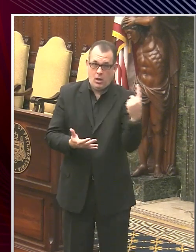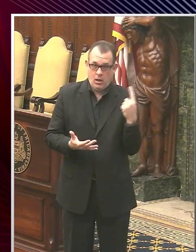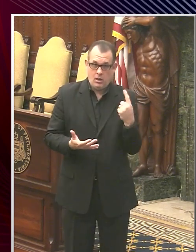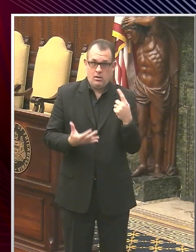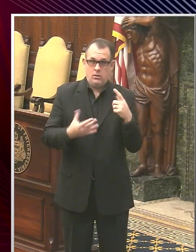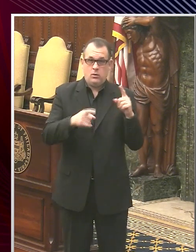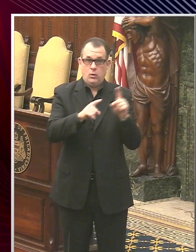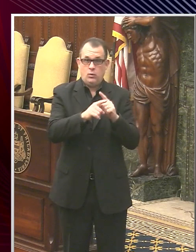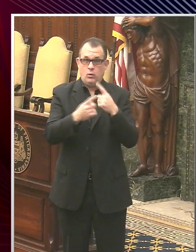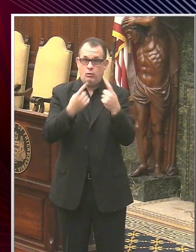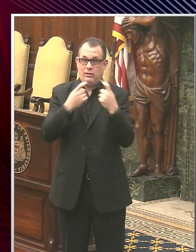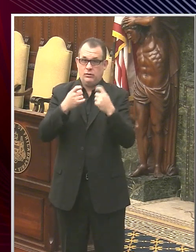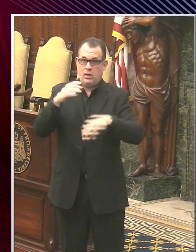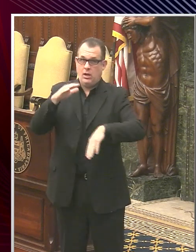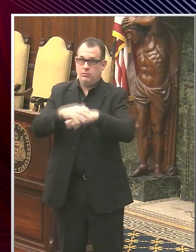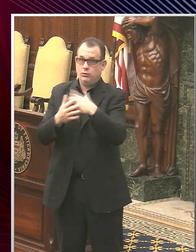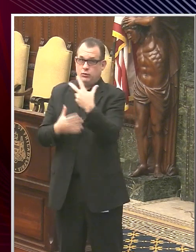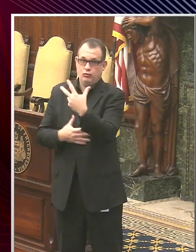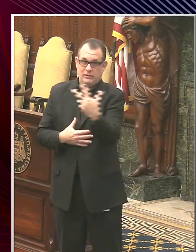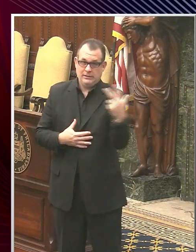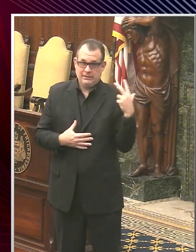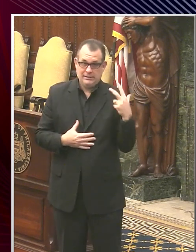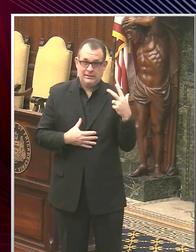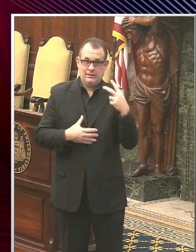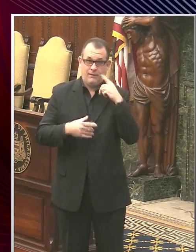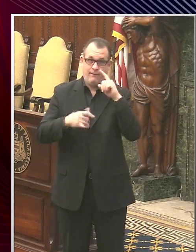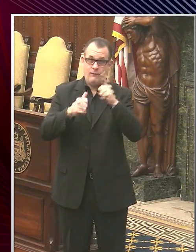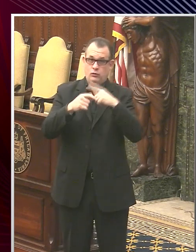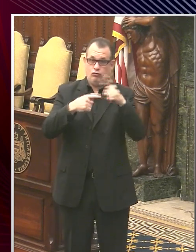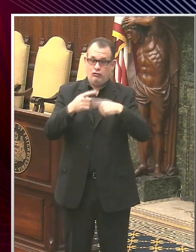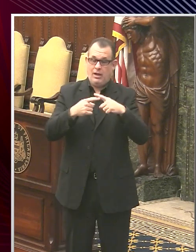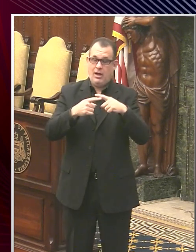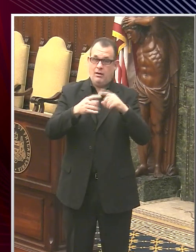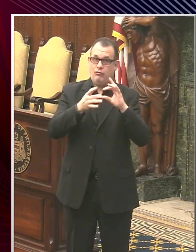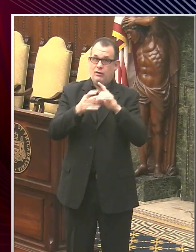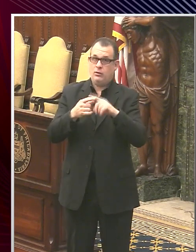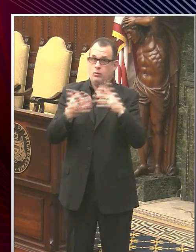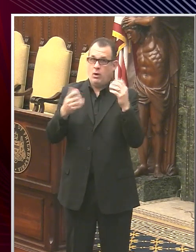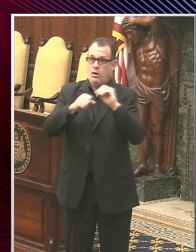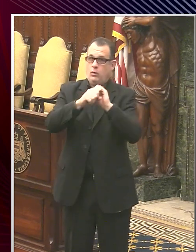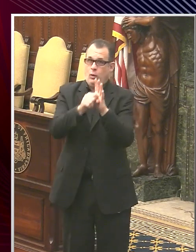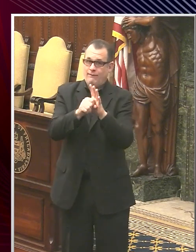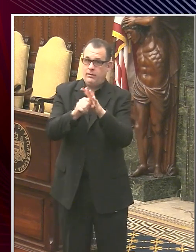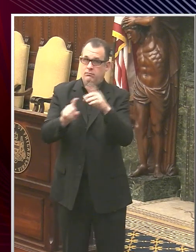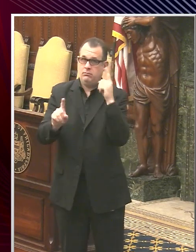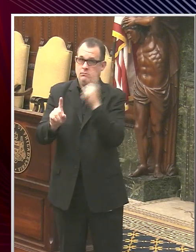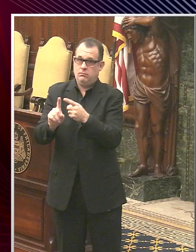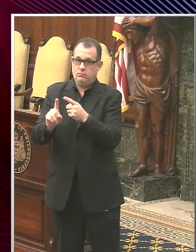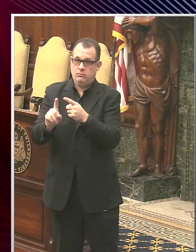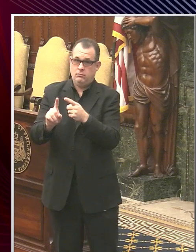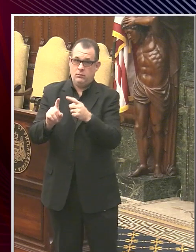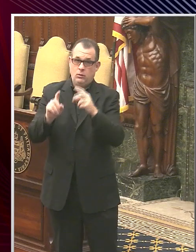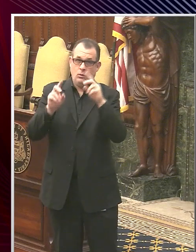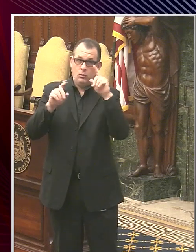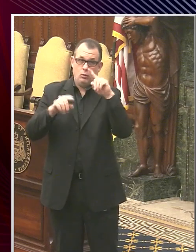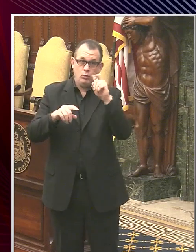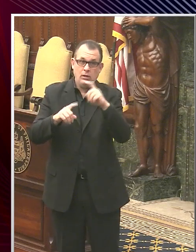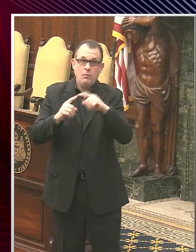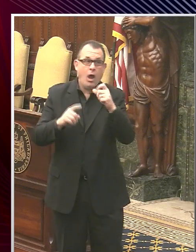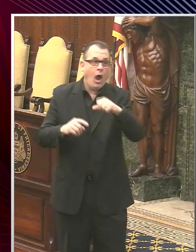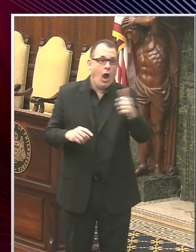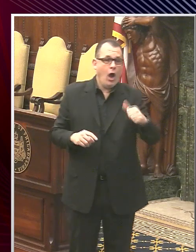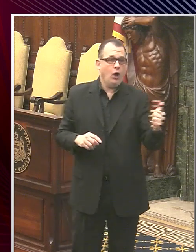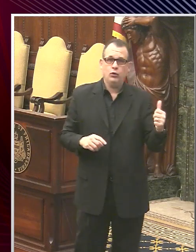fewer. We'll be limiting the first round of questions to the topic of COVID-19. So if you have questions regarding other topics, please hold them for the